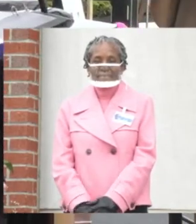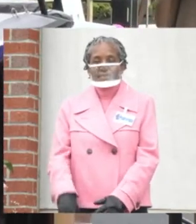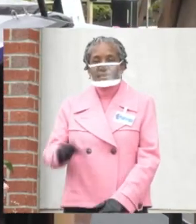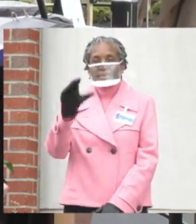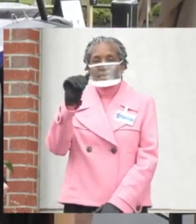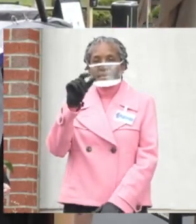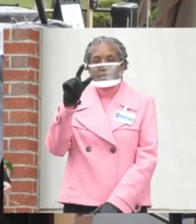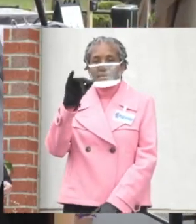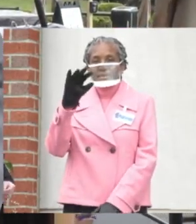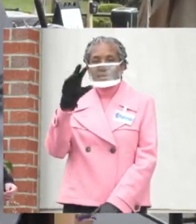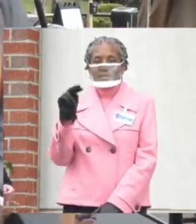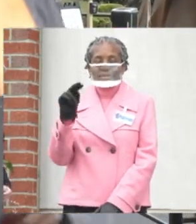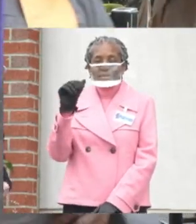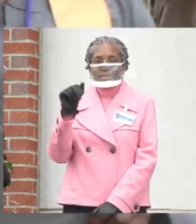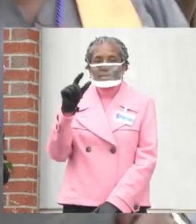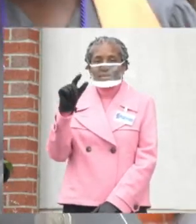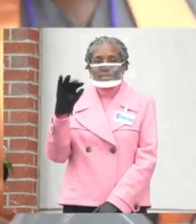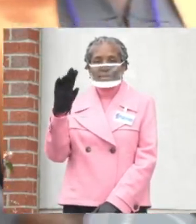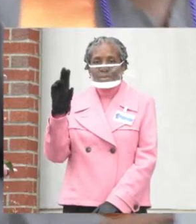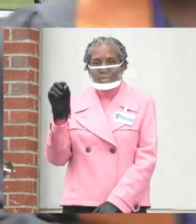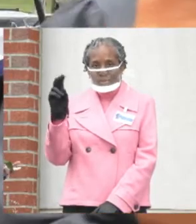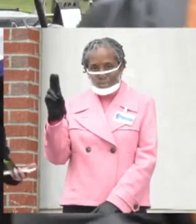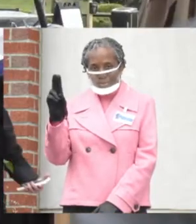Alini Alamu, GED.